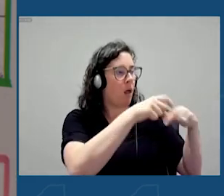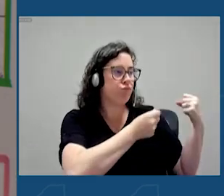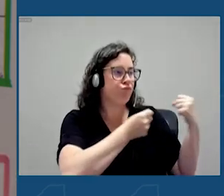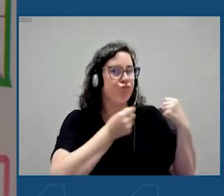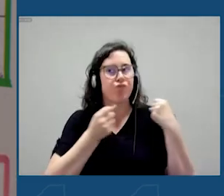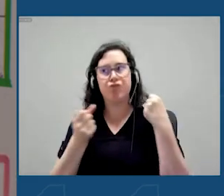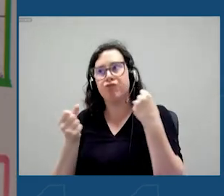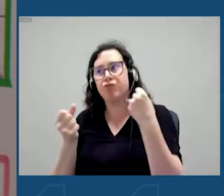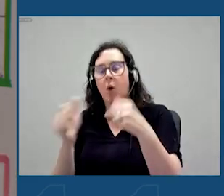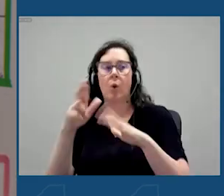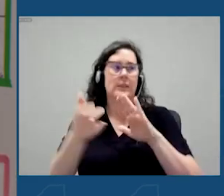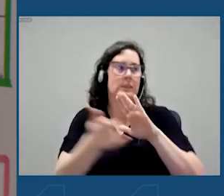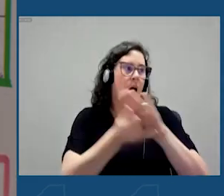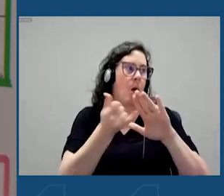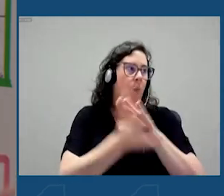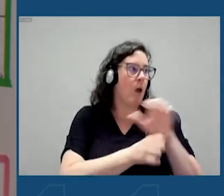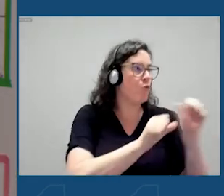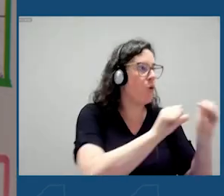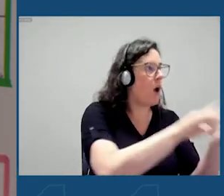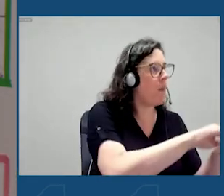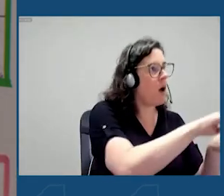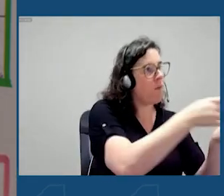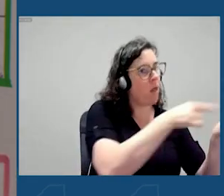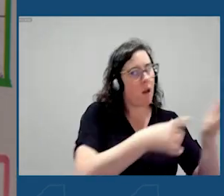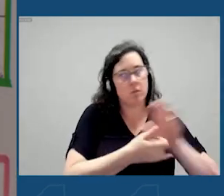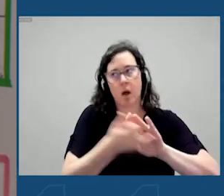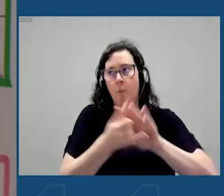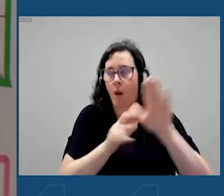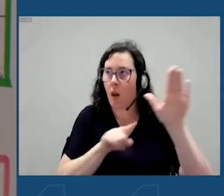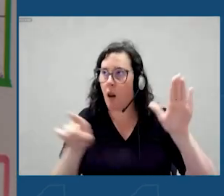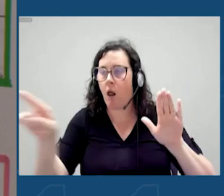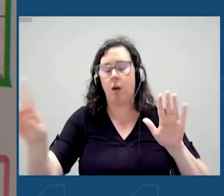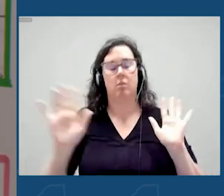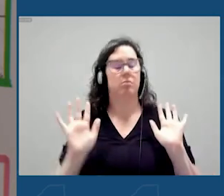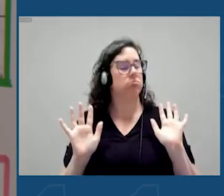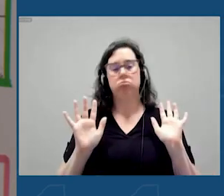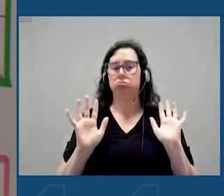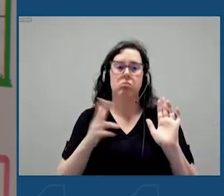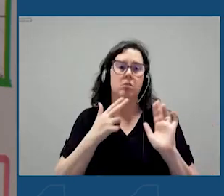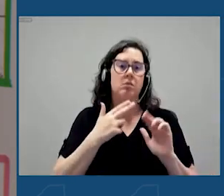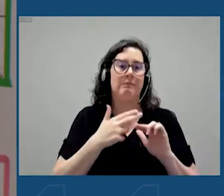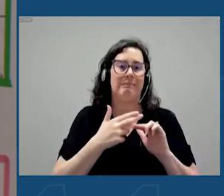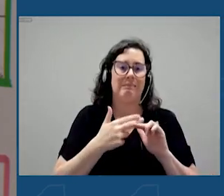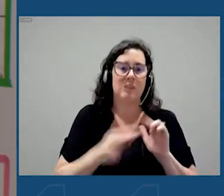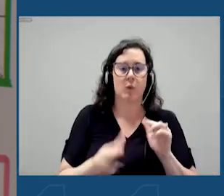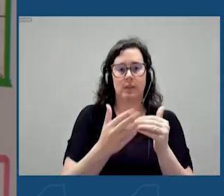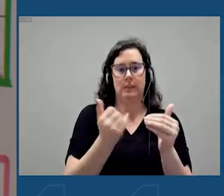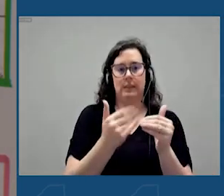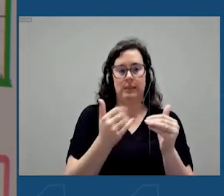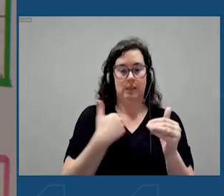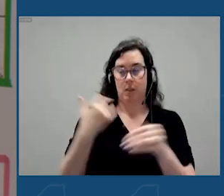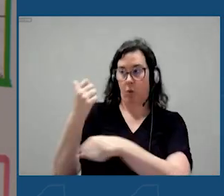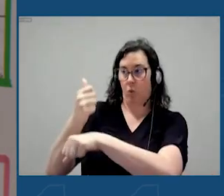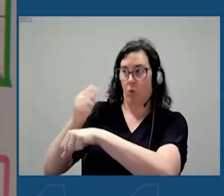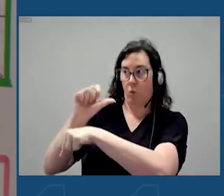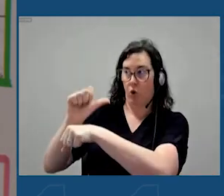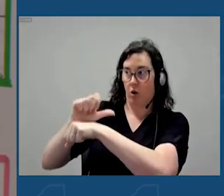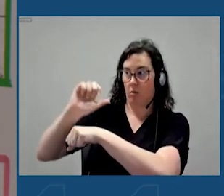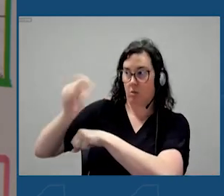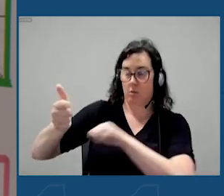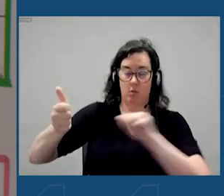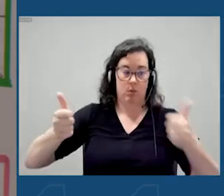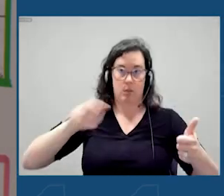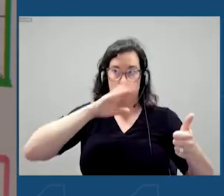the subway, all the different ways I don't want to describe it. Right here, you come to work, children across the street, you can drop in and see them, and it works